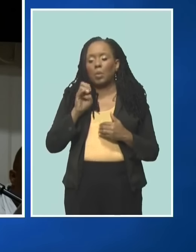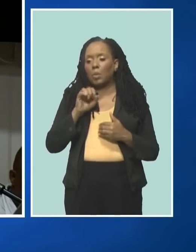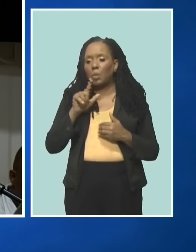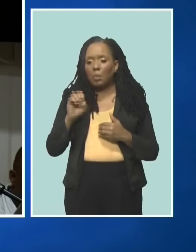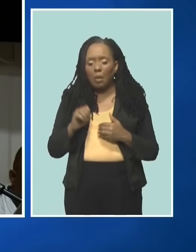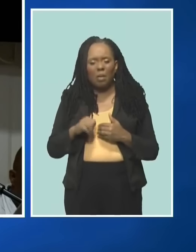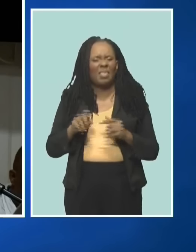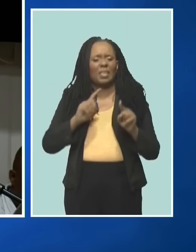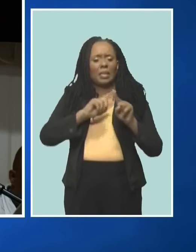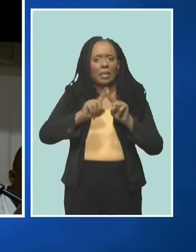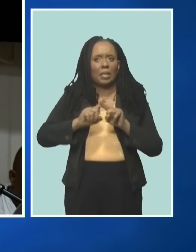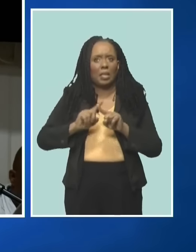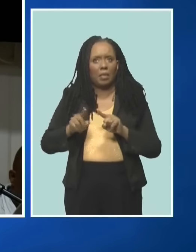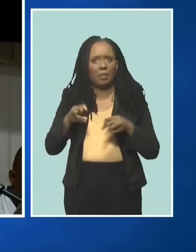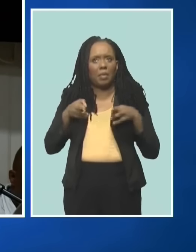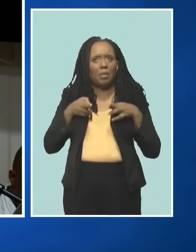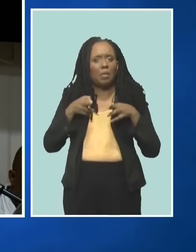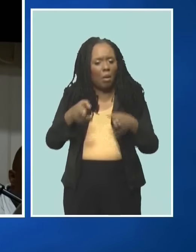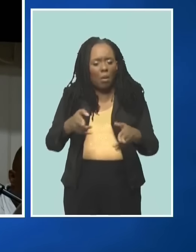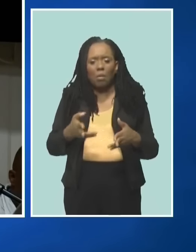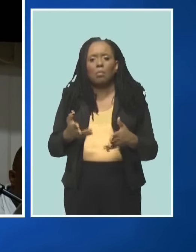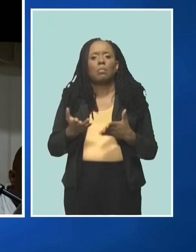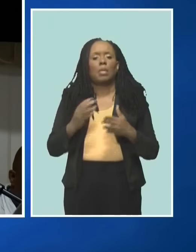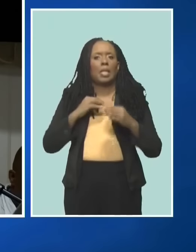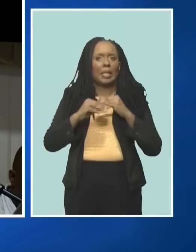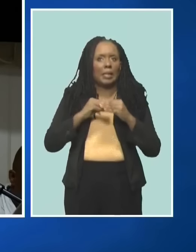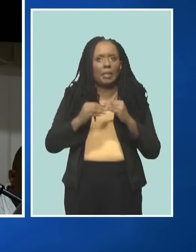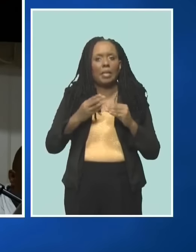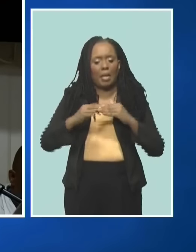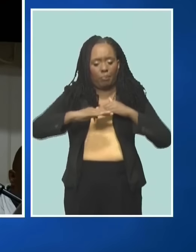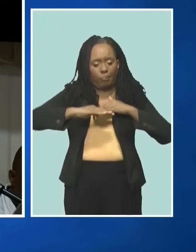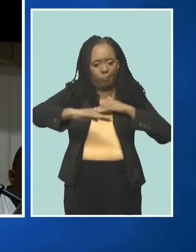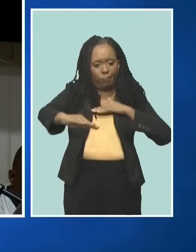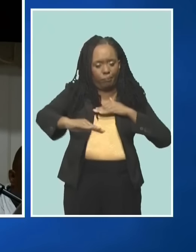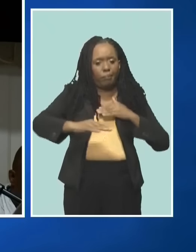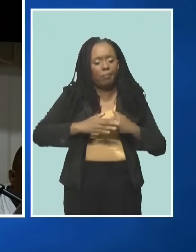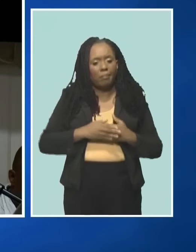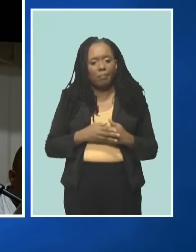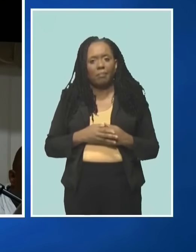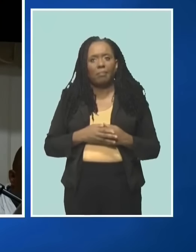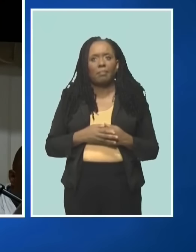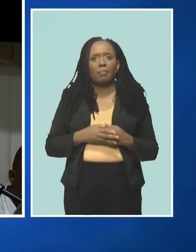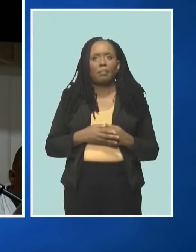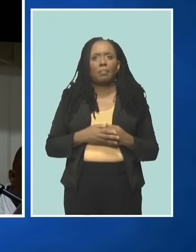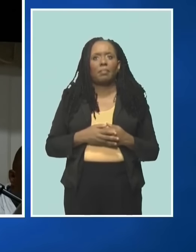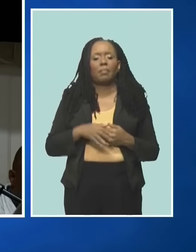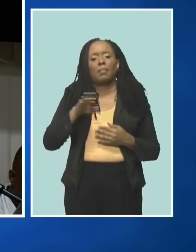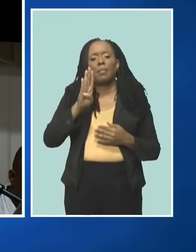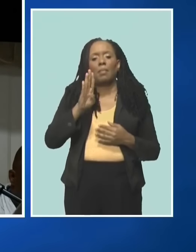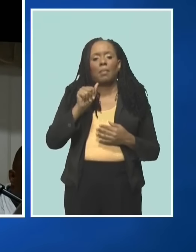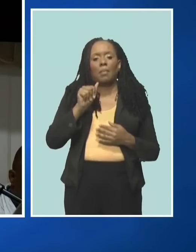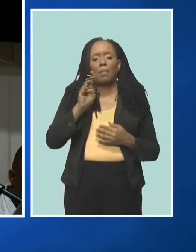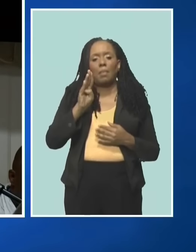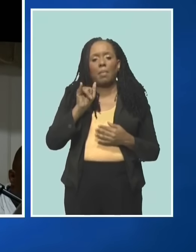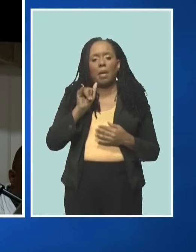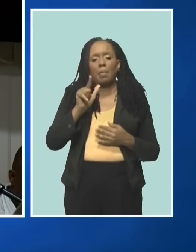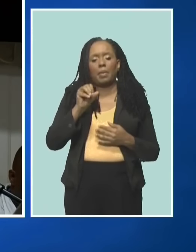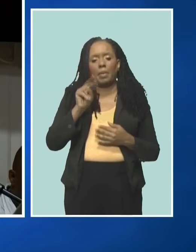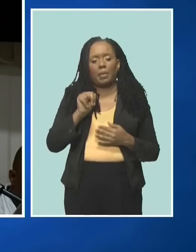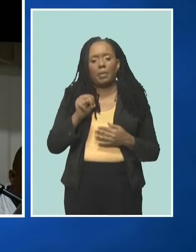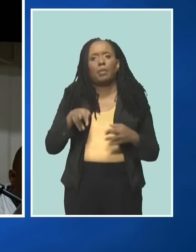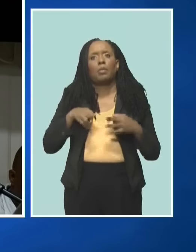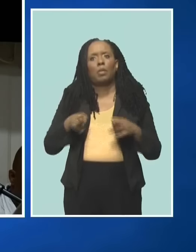Morgan Lewis to Boscobel. We're doing that right now as we speak. We're doing Babylon Road. This is a road that people were crying